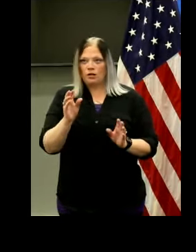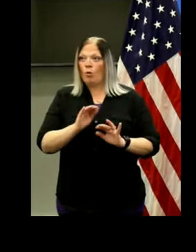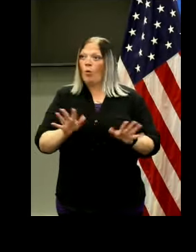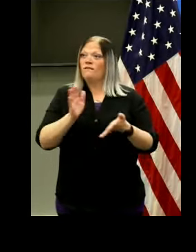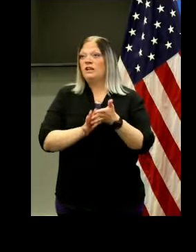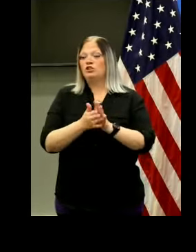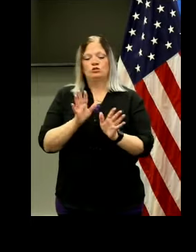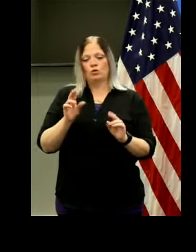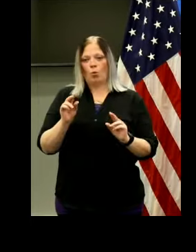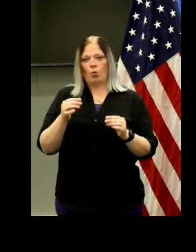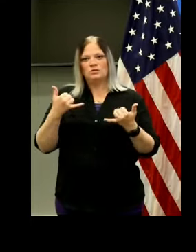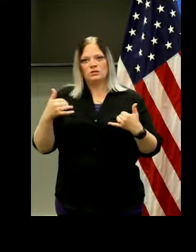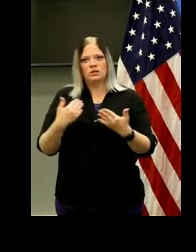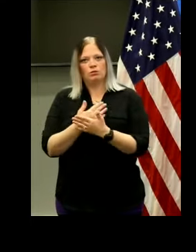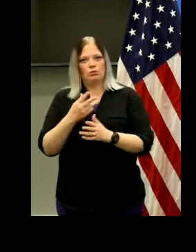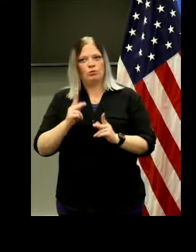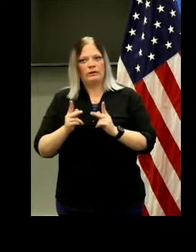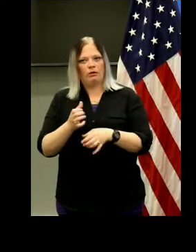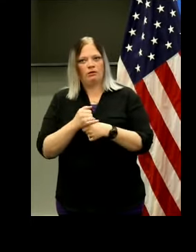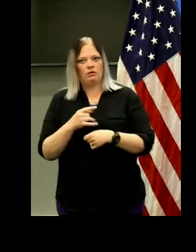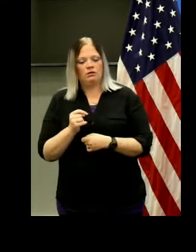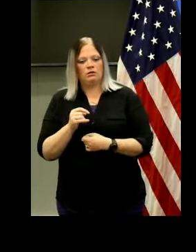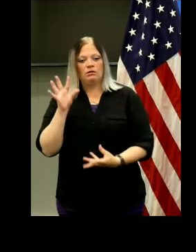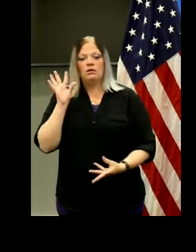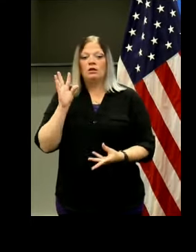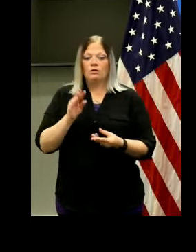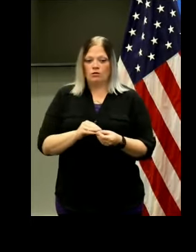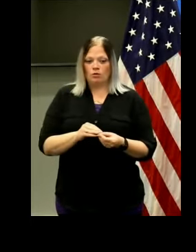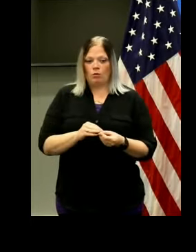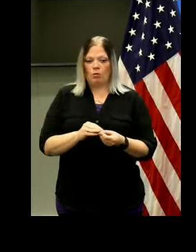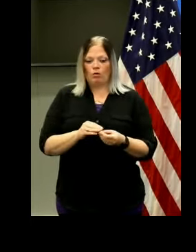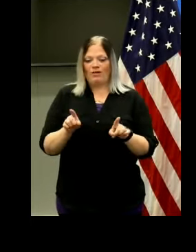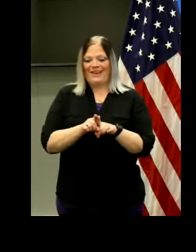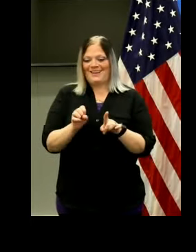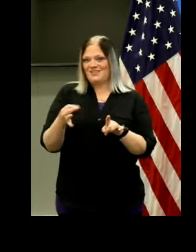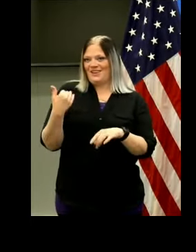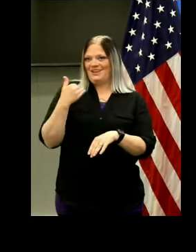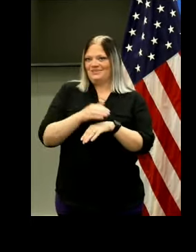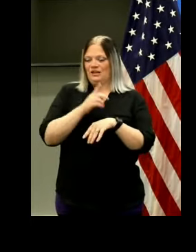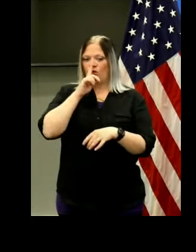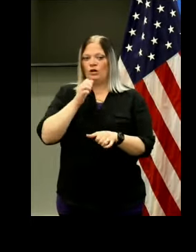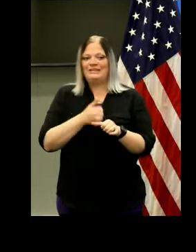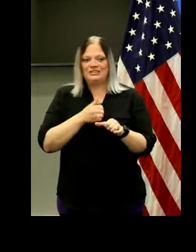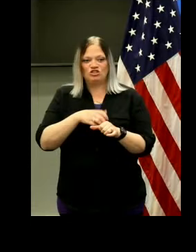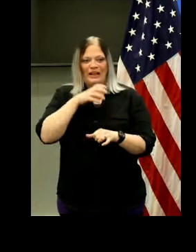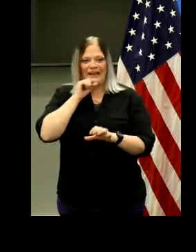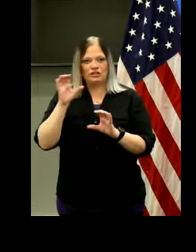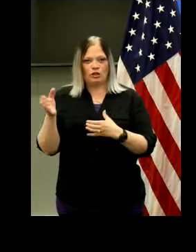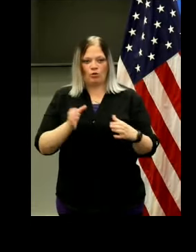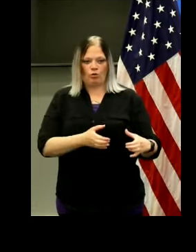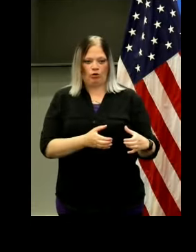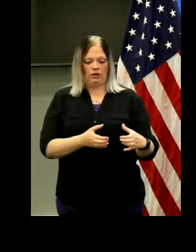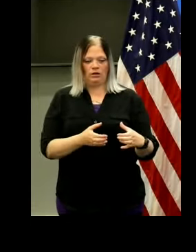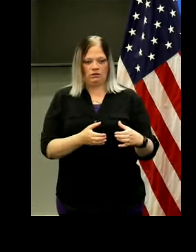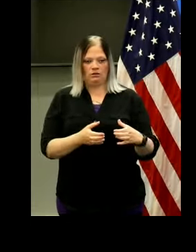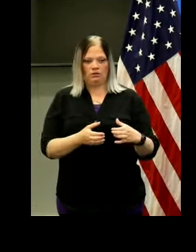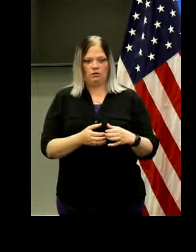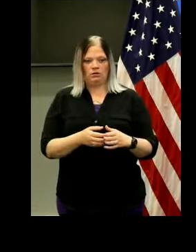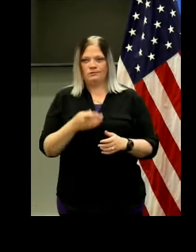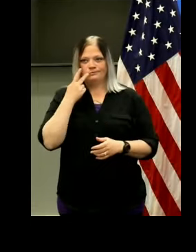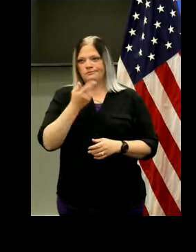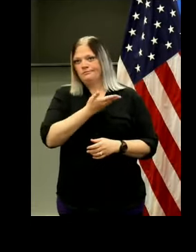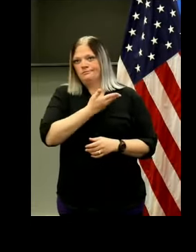are new people catching it. And then the total numbers as of last night for each age category, you can see it right